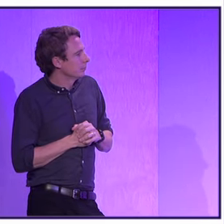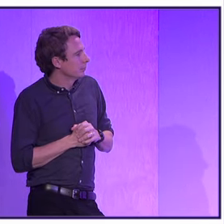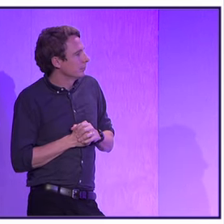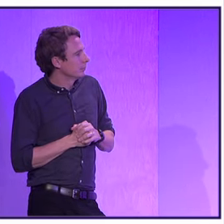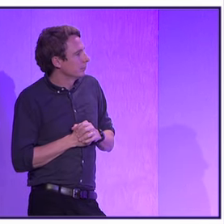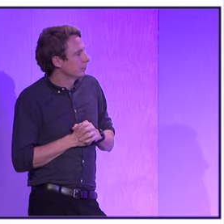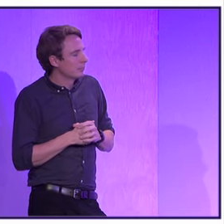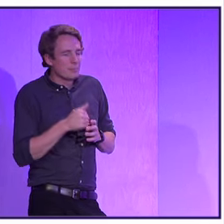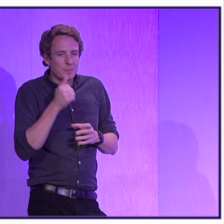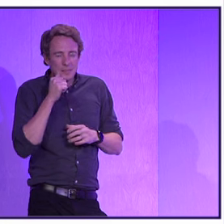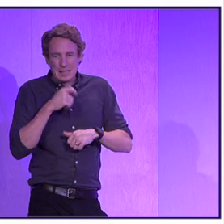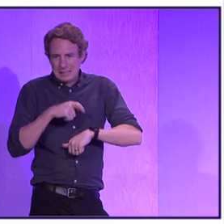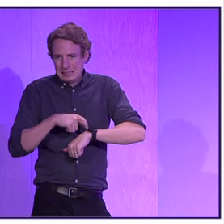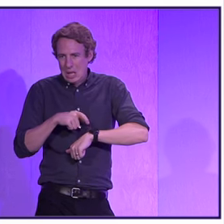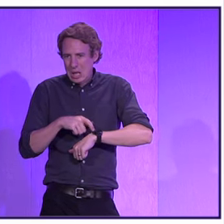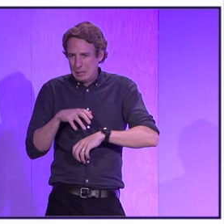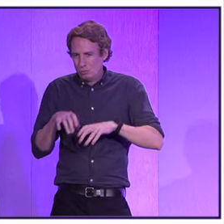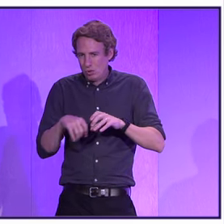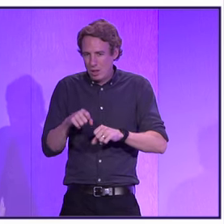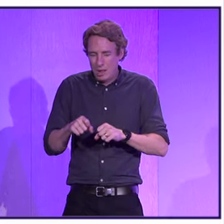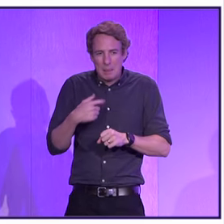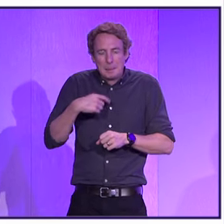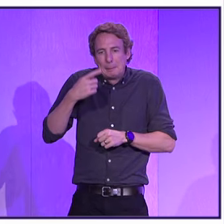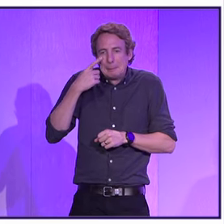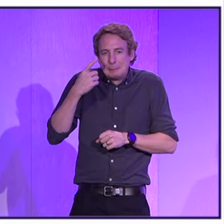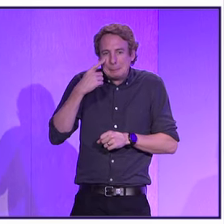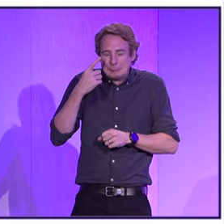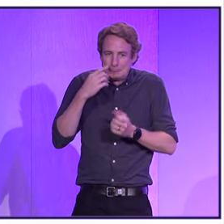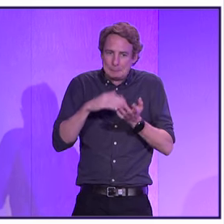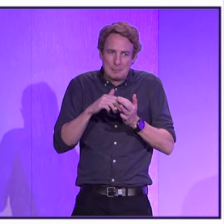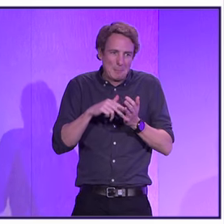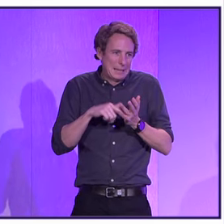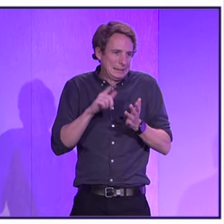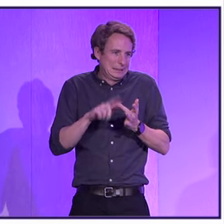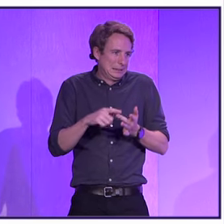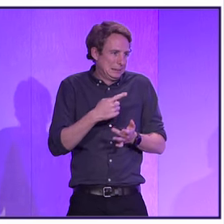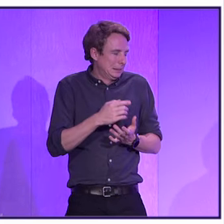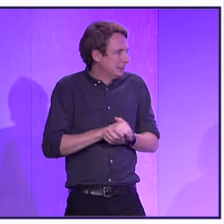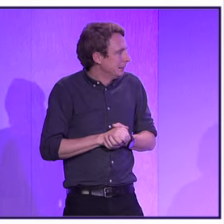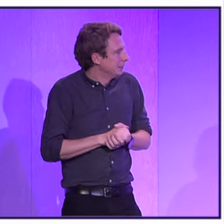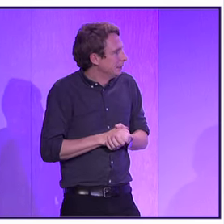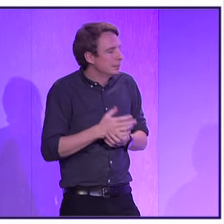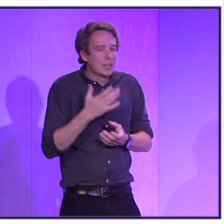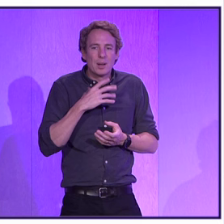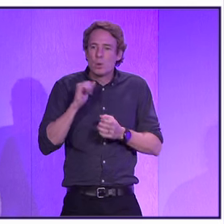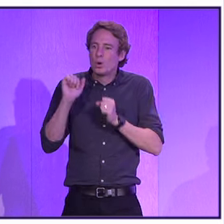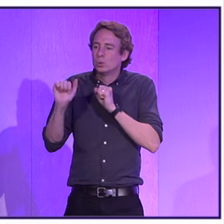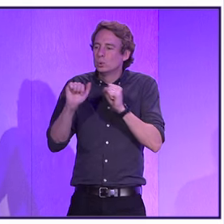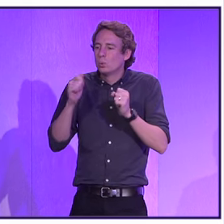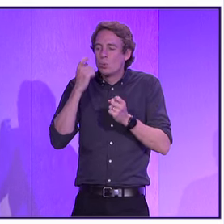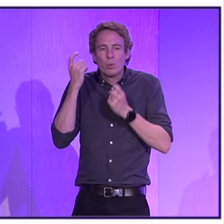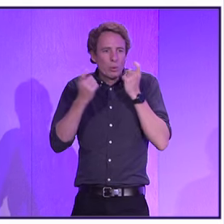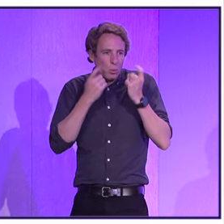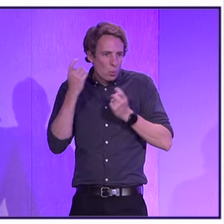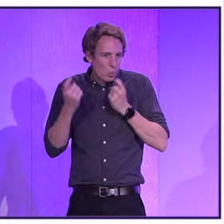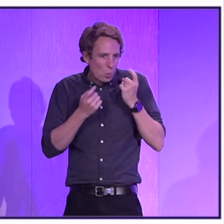I'm struggling a little bit for time now, but we'll do it anyway. We'll see how it goes. I wanted to just get some of your thoughts